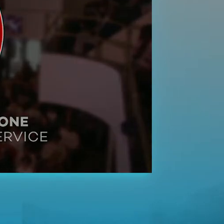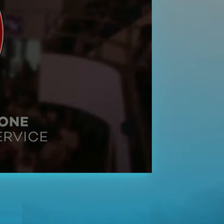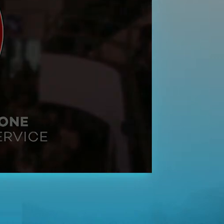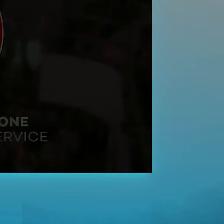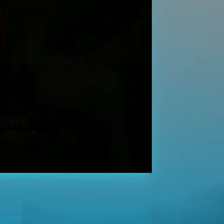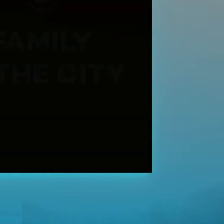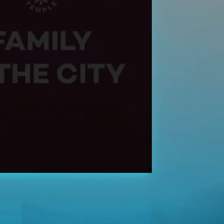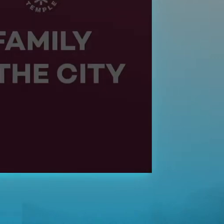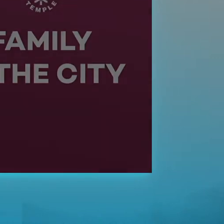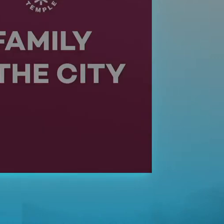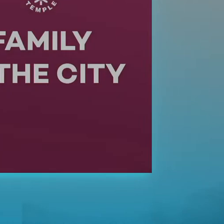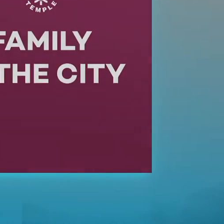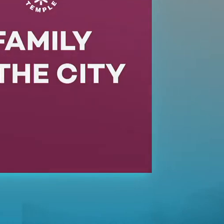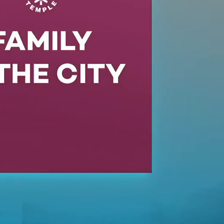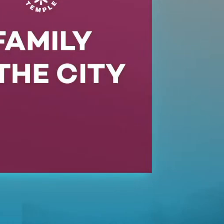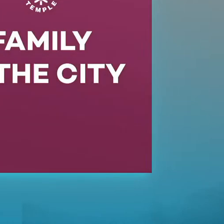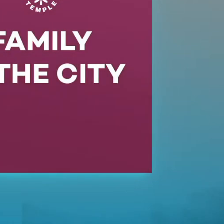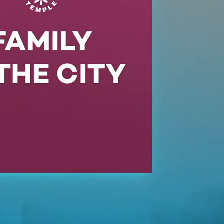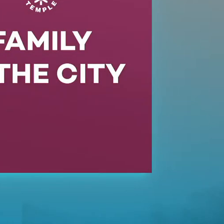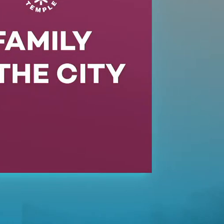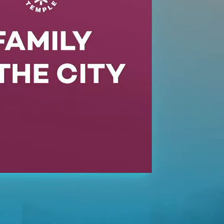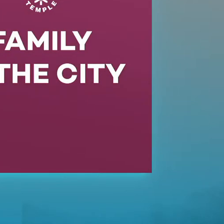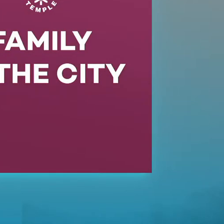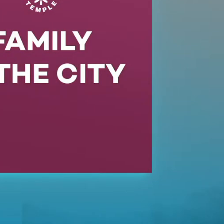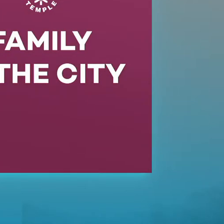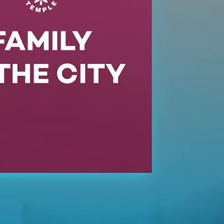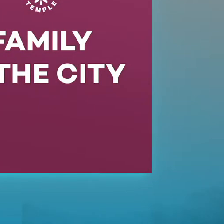with the burning light of noon?